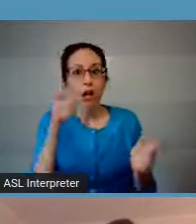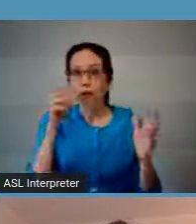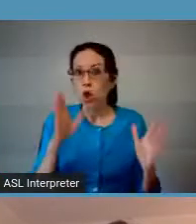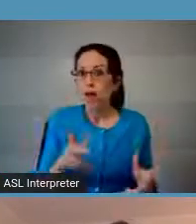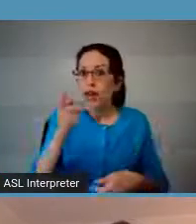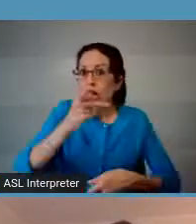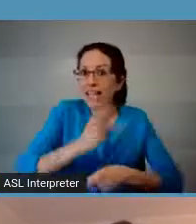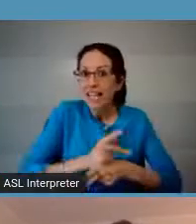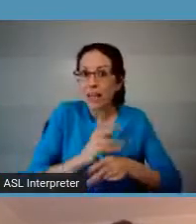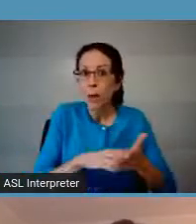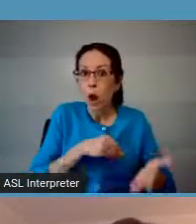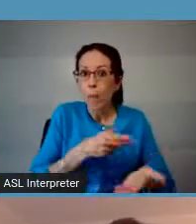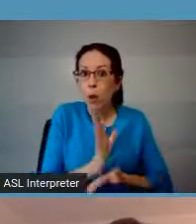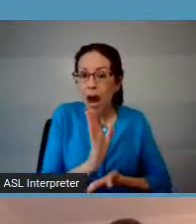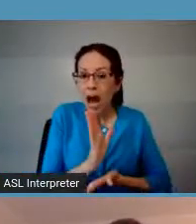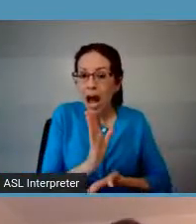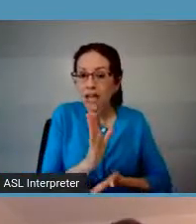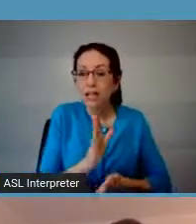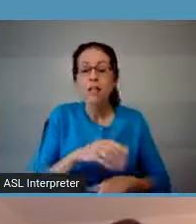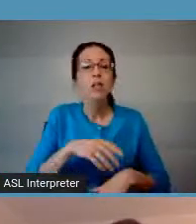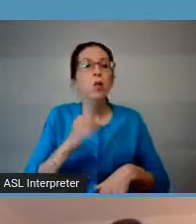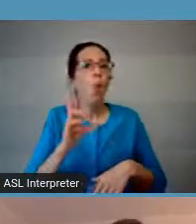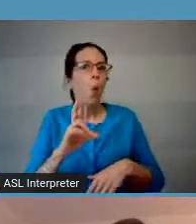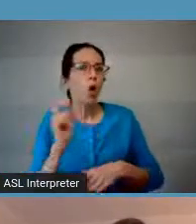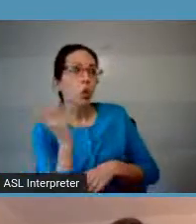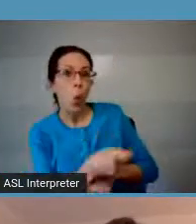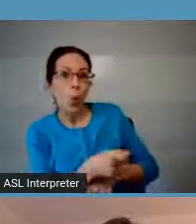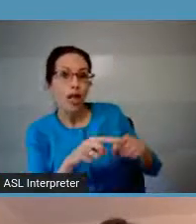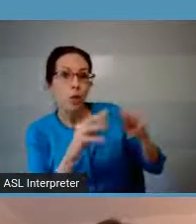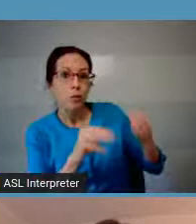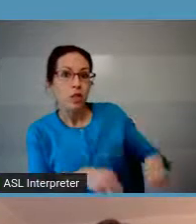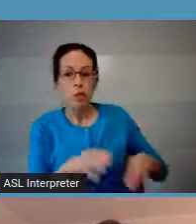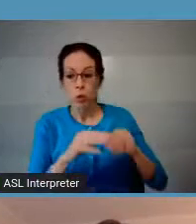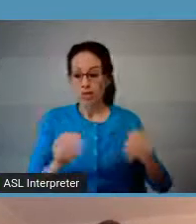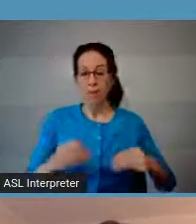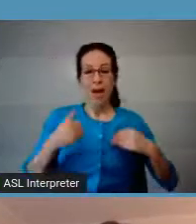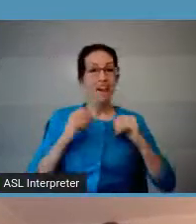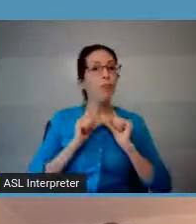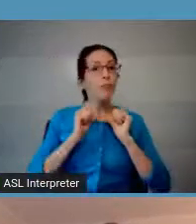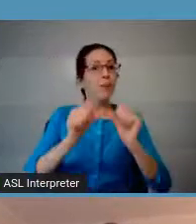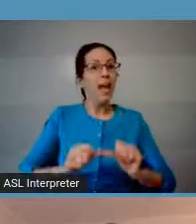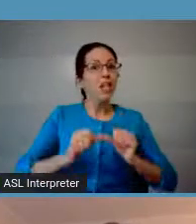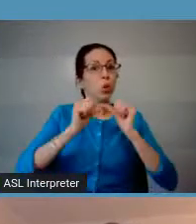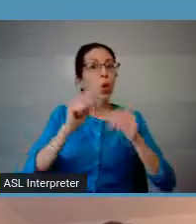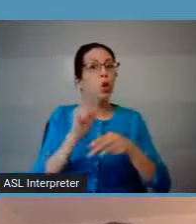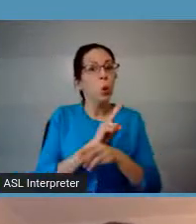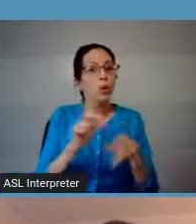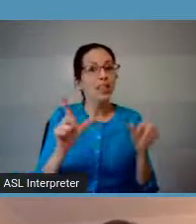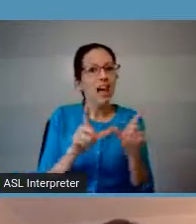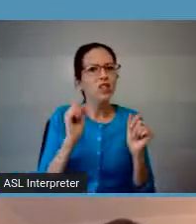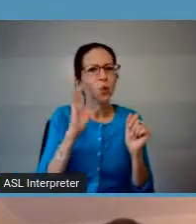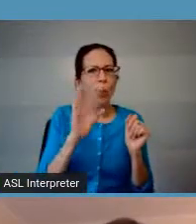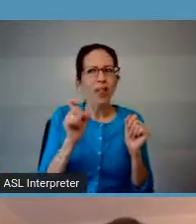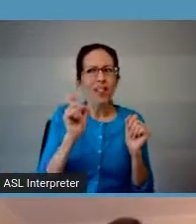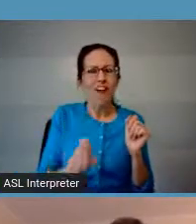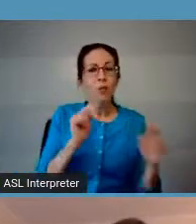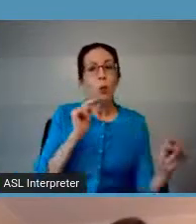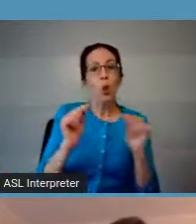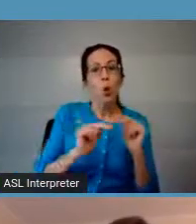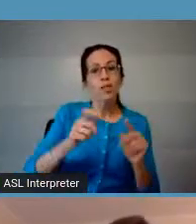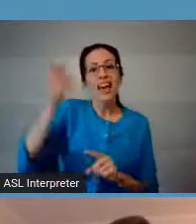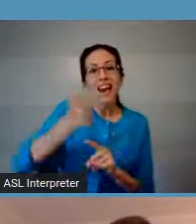donate them? Does the museum get a perpetual use license, or are they going to have to negotiate every single use of every single image from here on